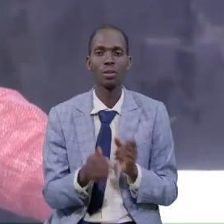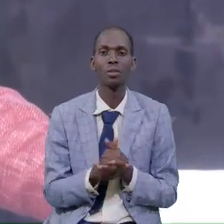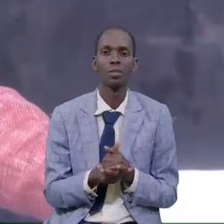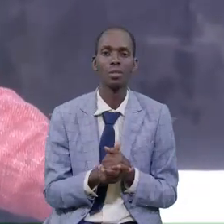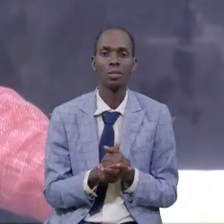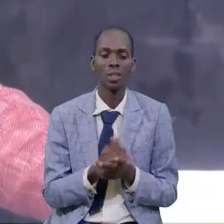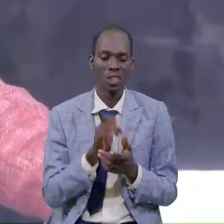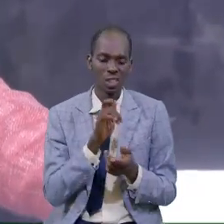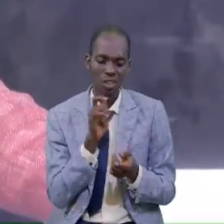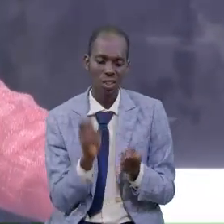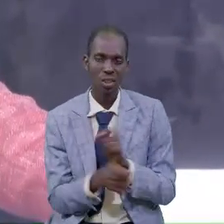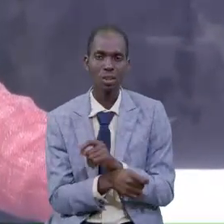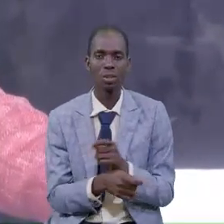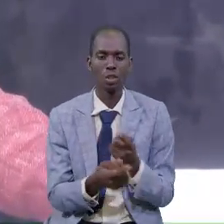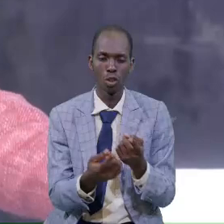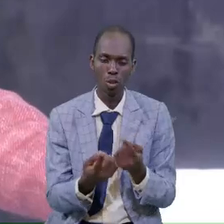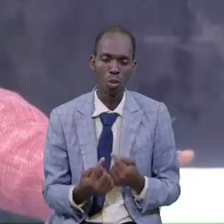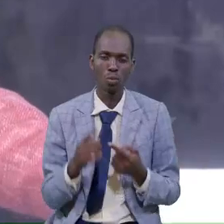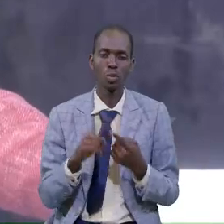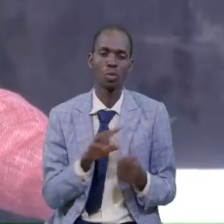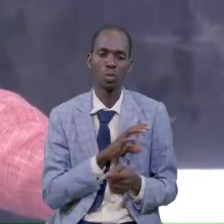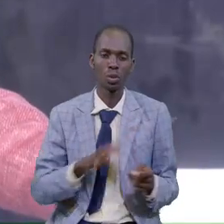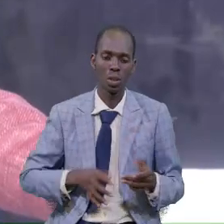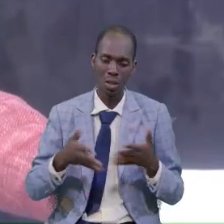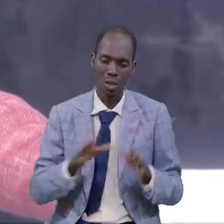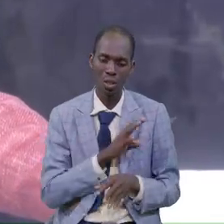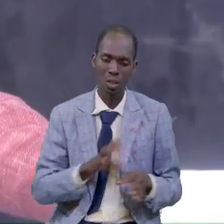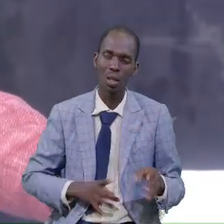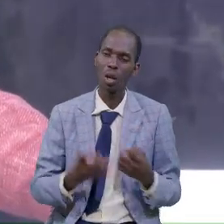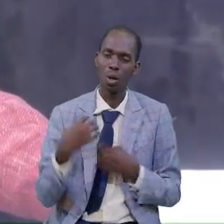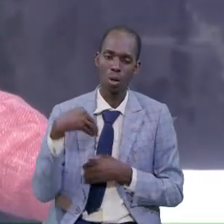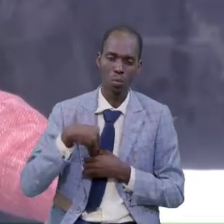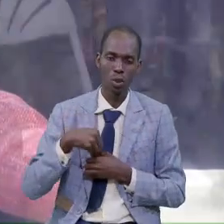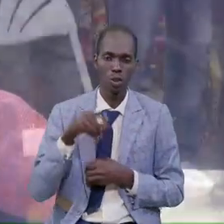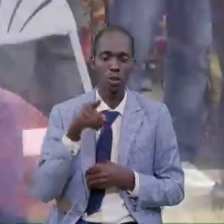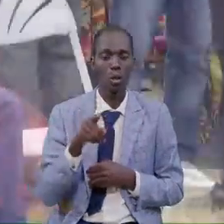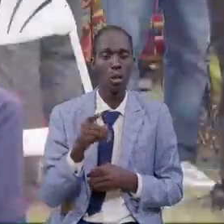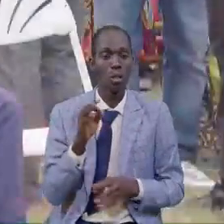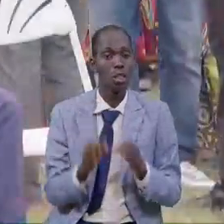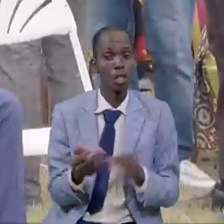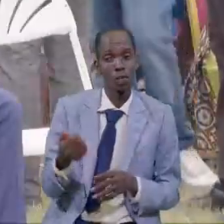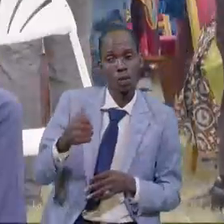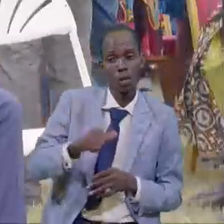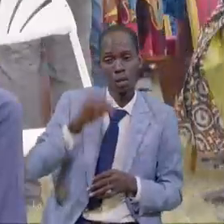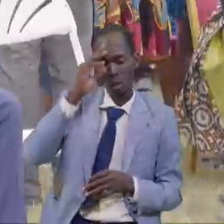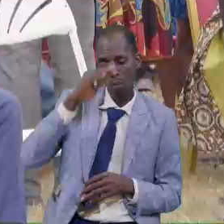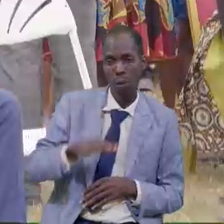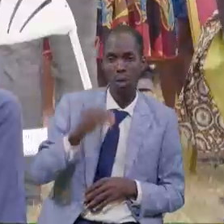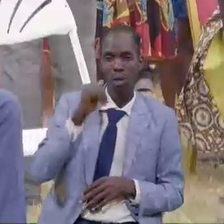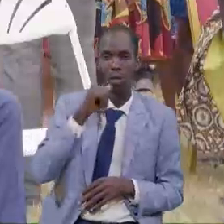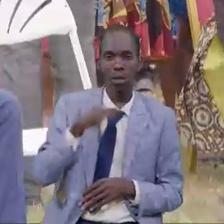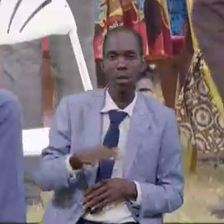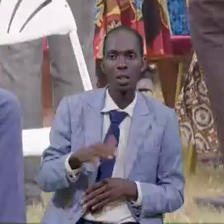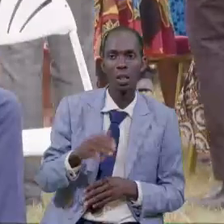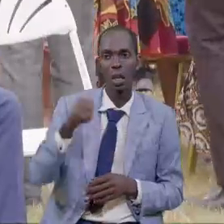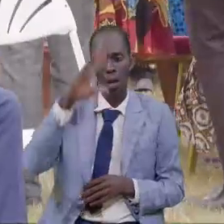Change. Come into Christ. Let Christ come into you. And if any boy, any girl, any man, any woman